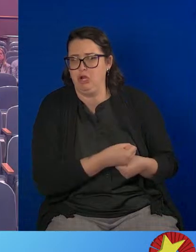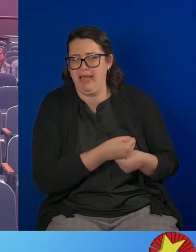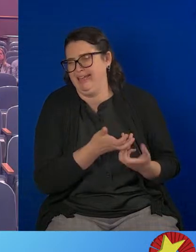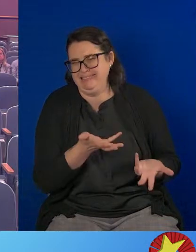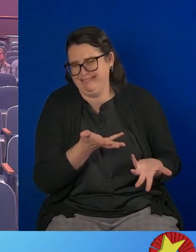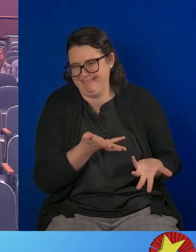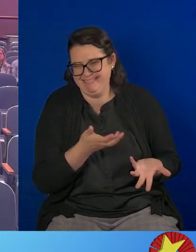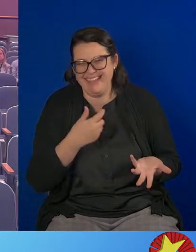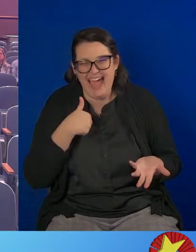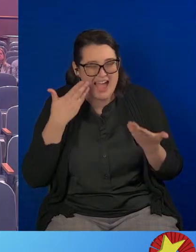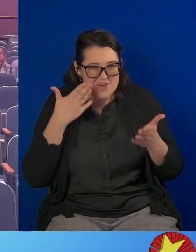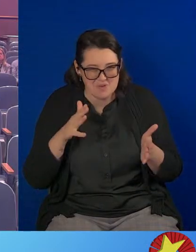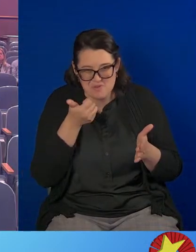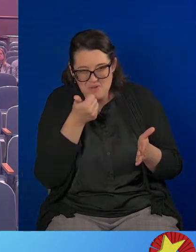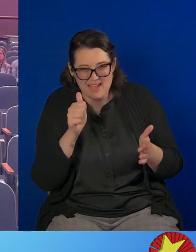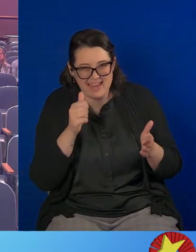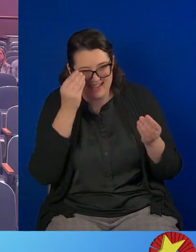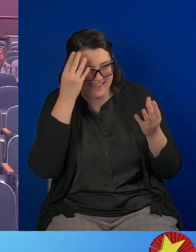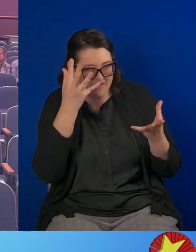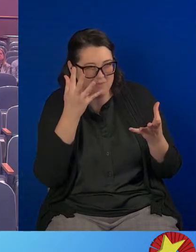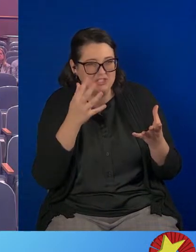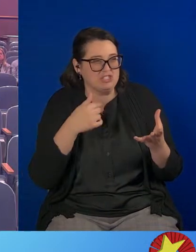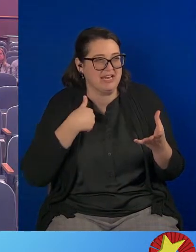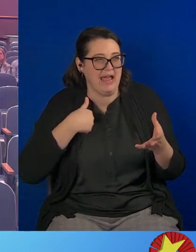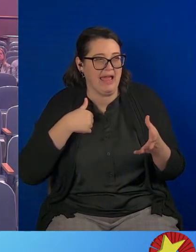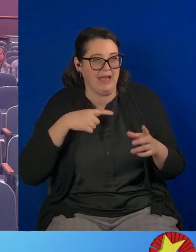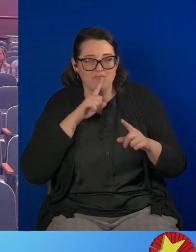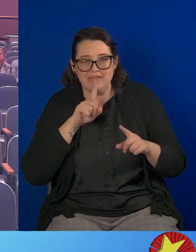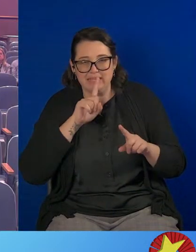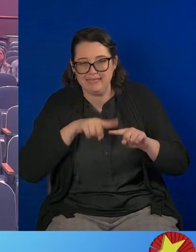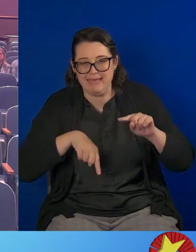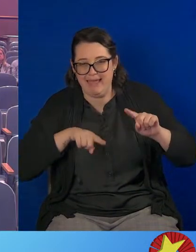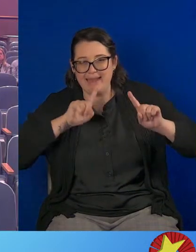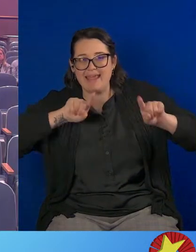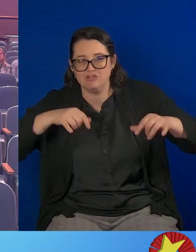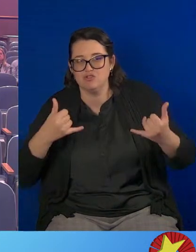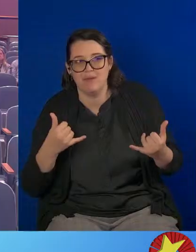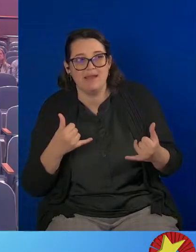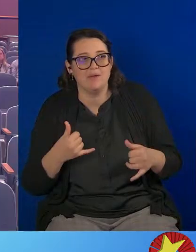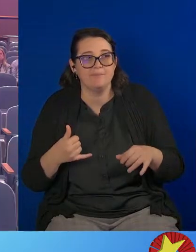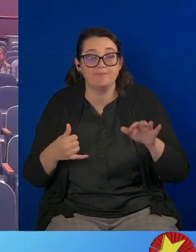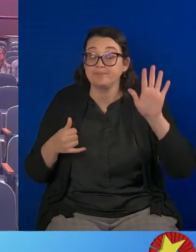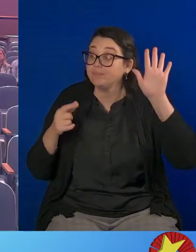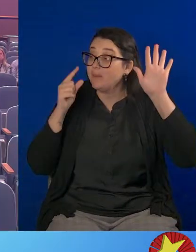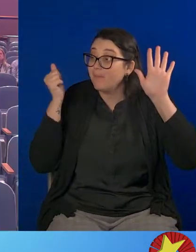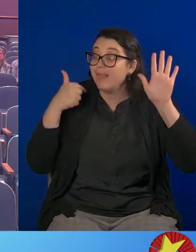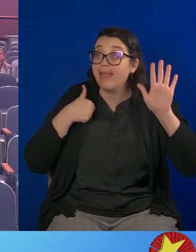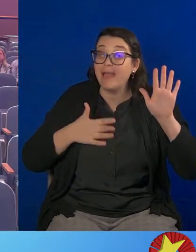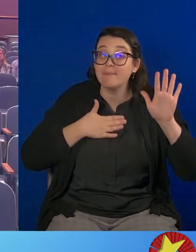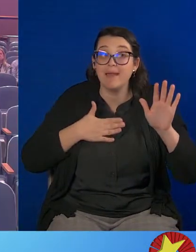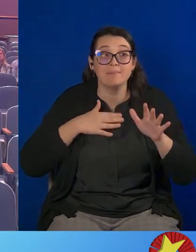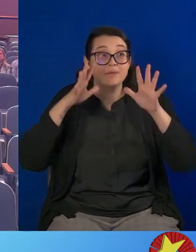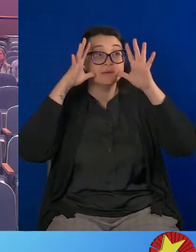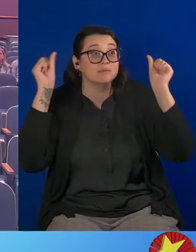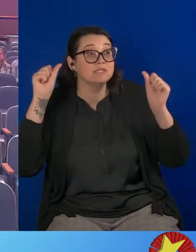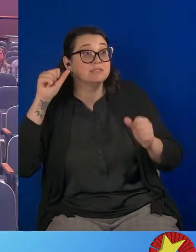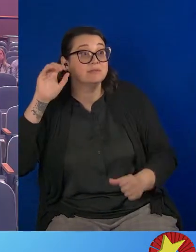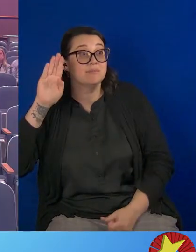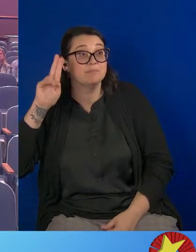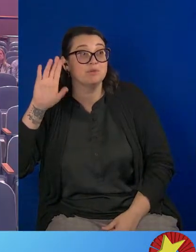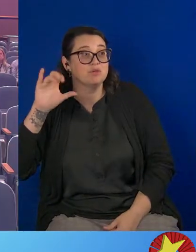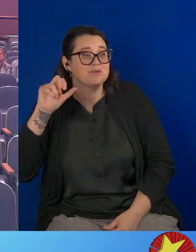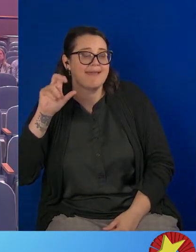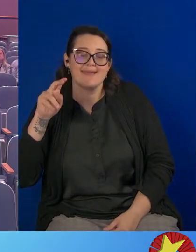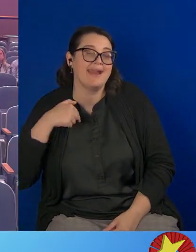to give you an answer one way or the other. What I'll be happy to do is share. I'm sorry, I don't mean to